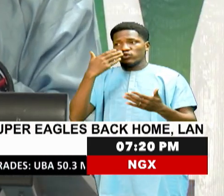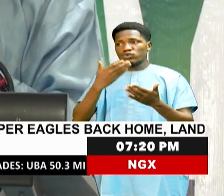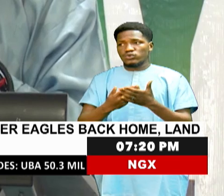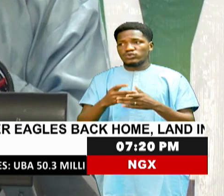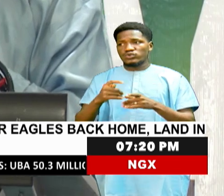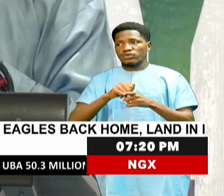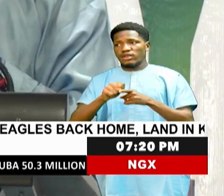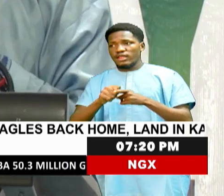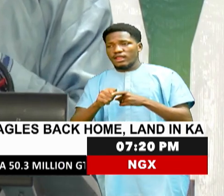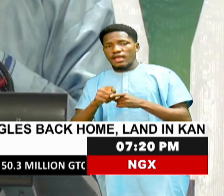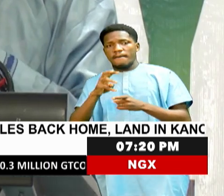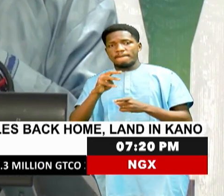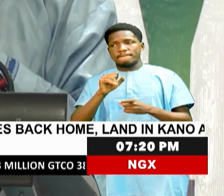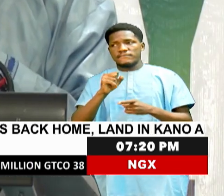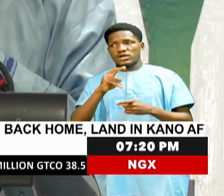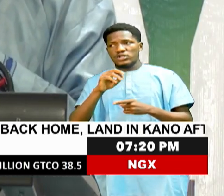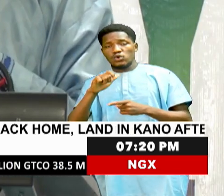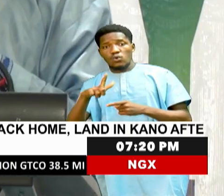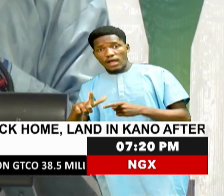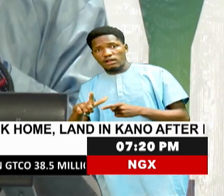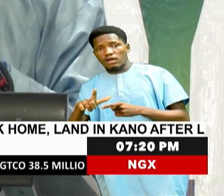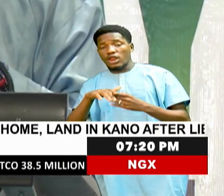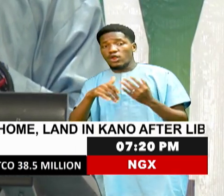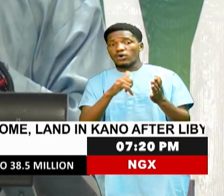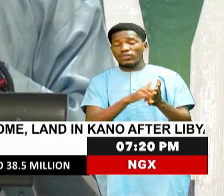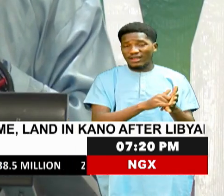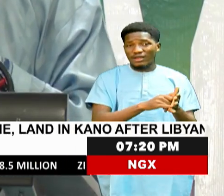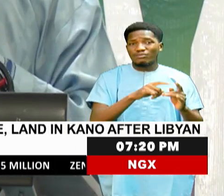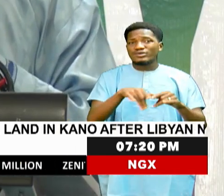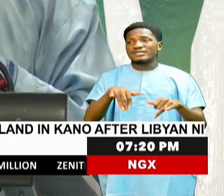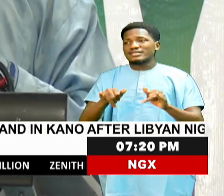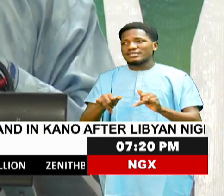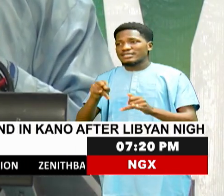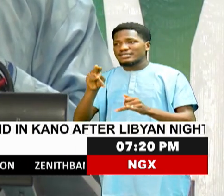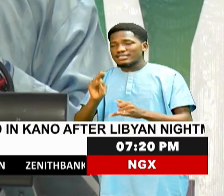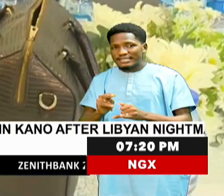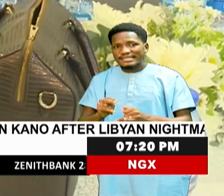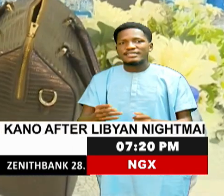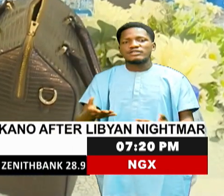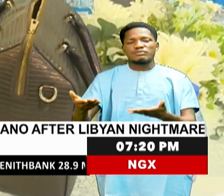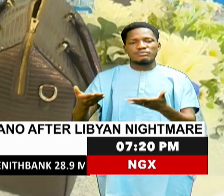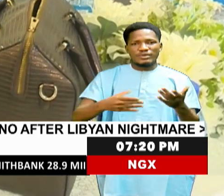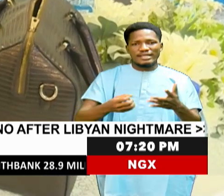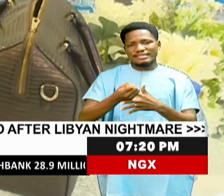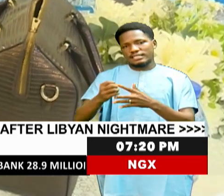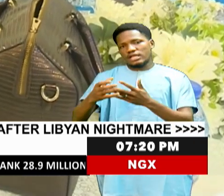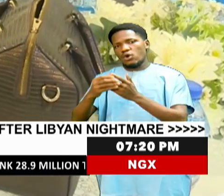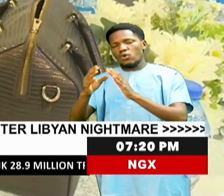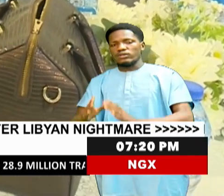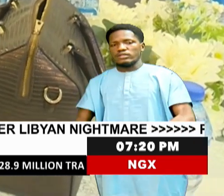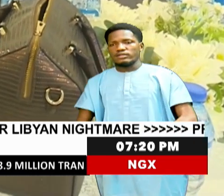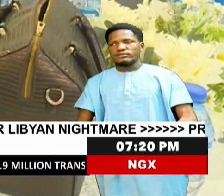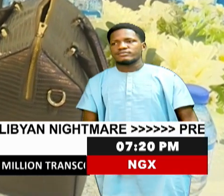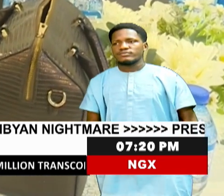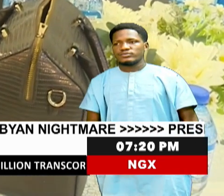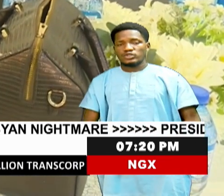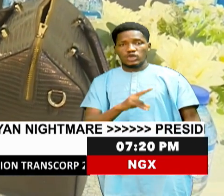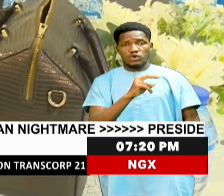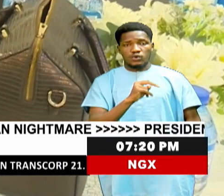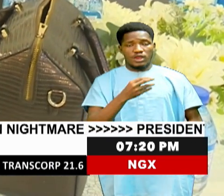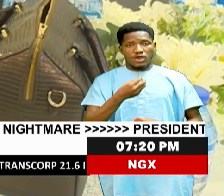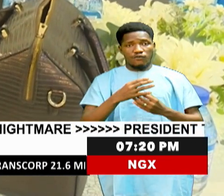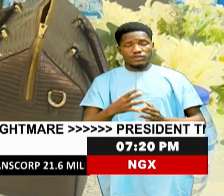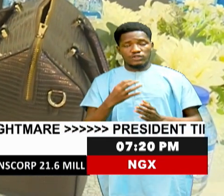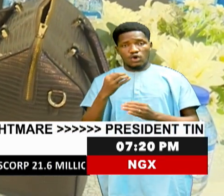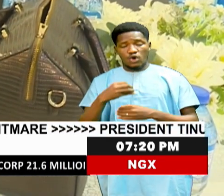guidelines, but you need to get the buy-in of stakeholders. The UN Office on Drugs and Crimes advocates